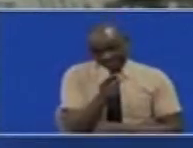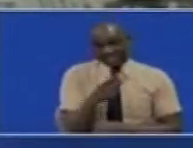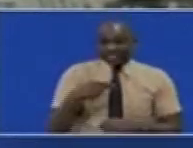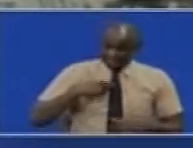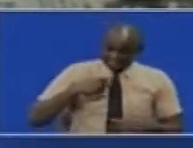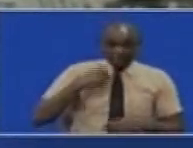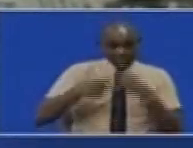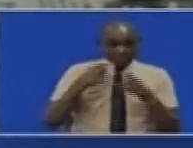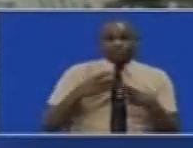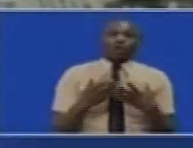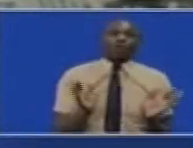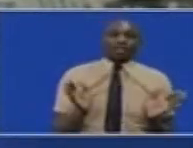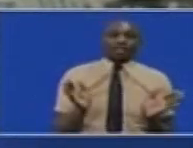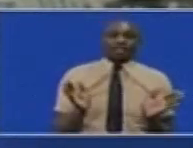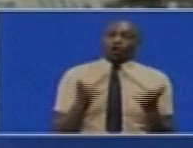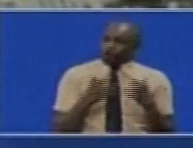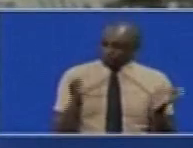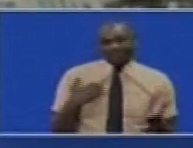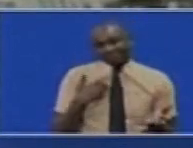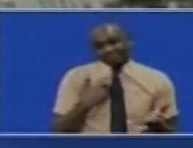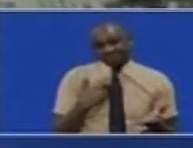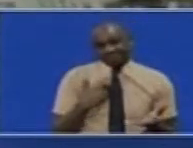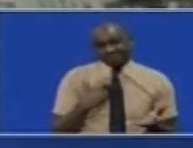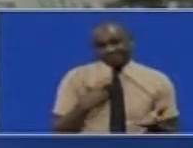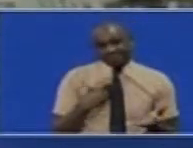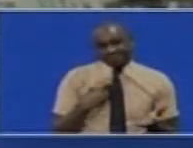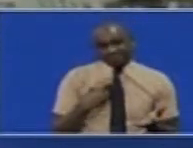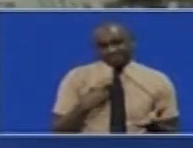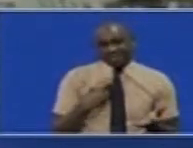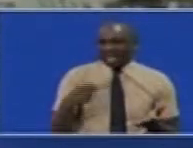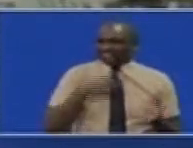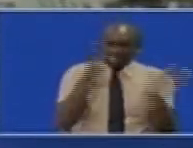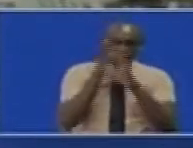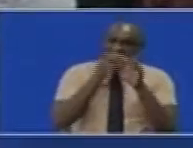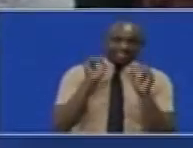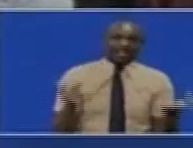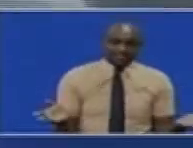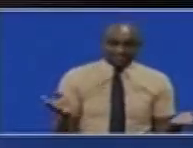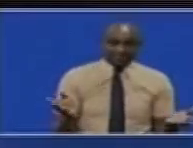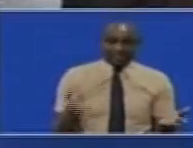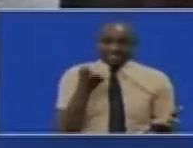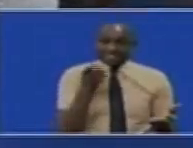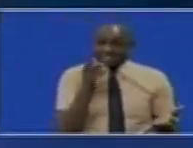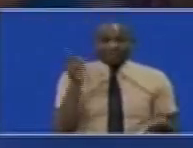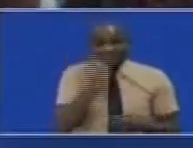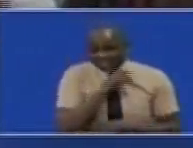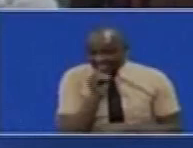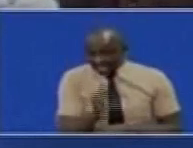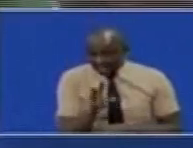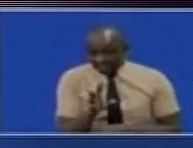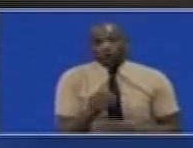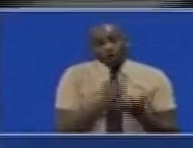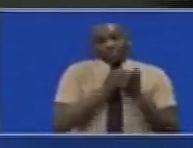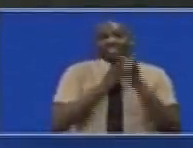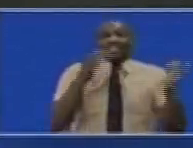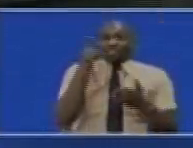these processes and we have nothing to hide. It does not end there. The Auditor